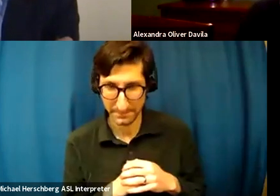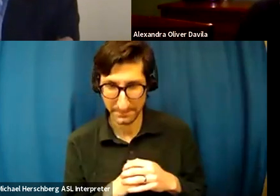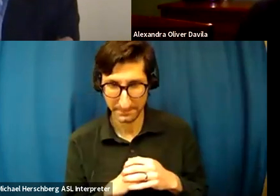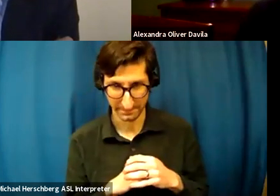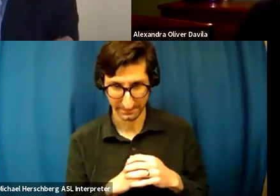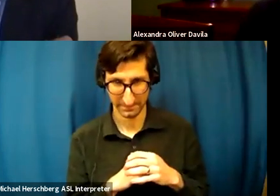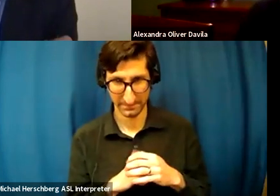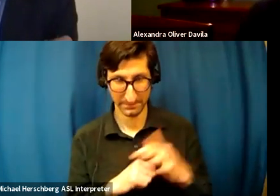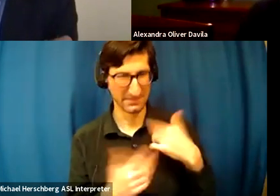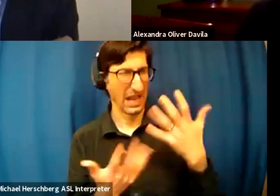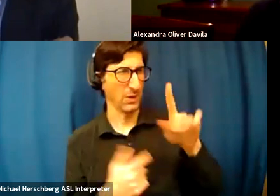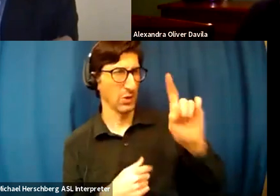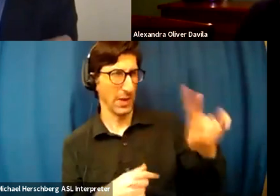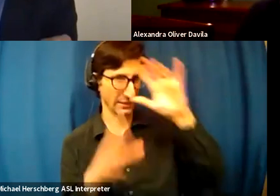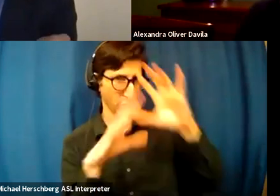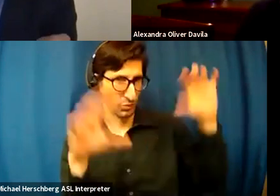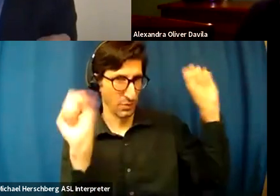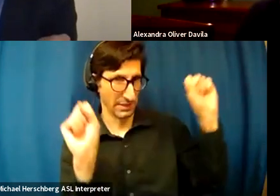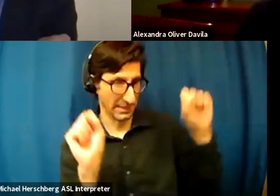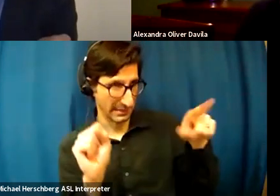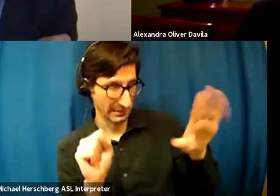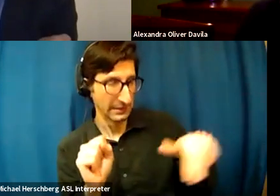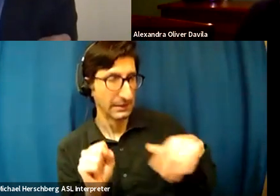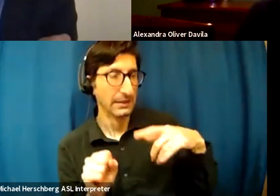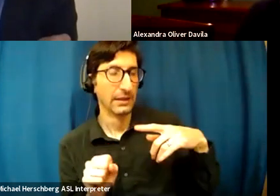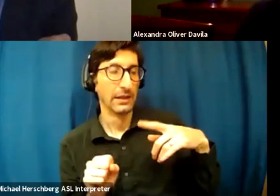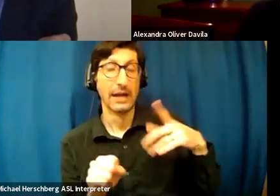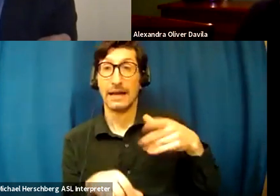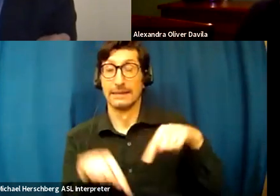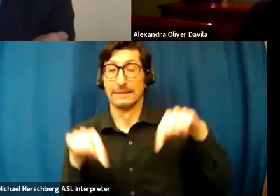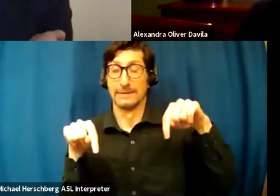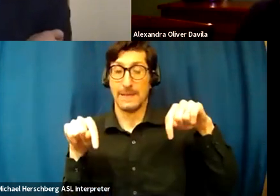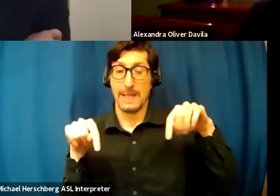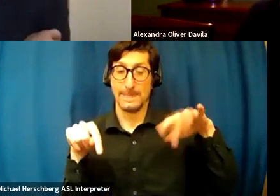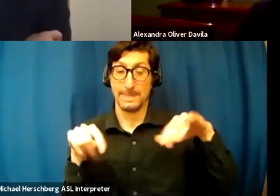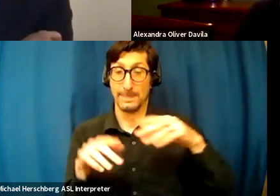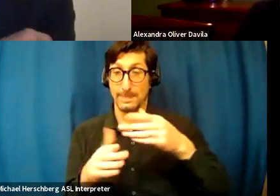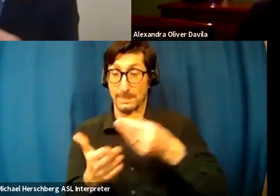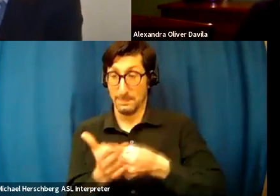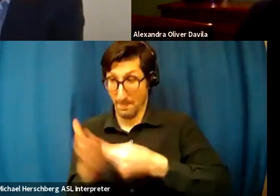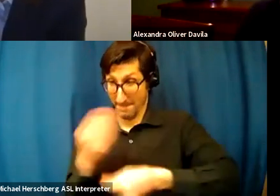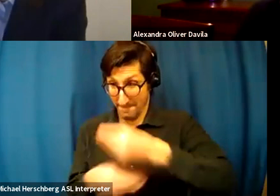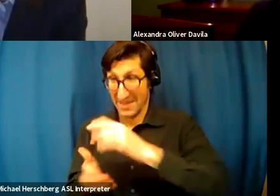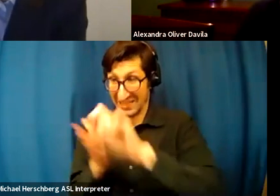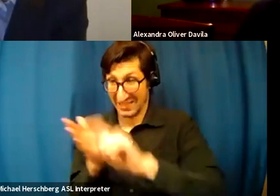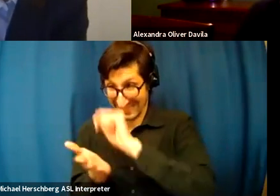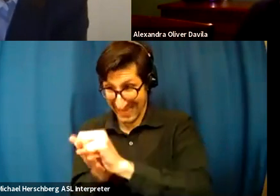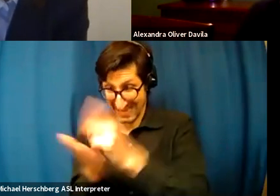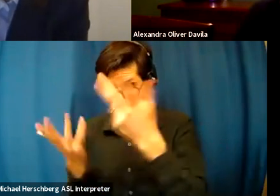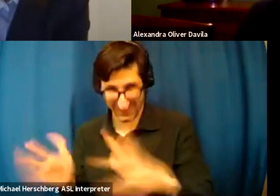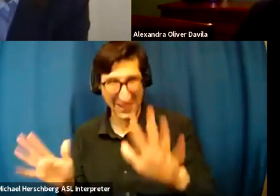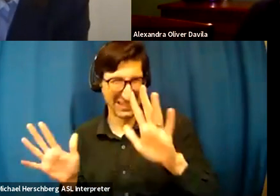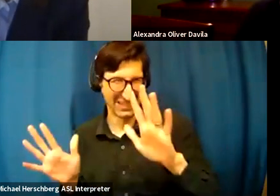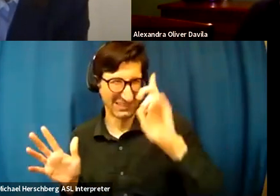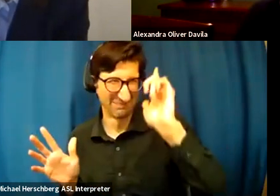I wanted to ask the superintendent if we could, at some point after the budget season is over, probably sometime in April,